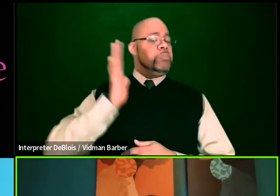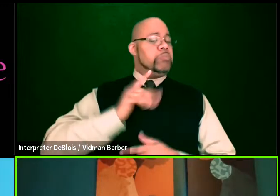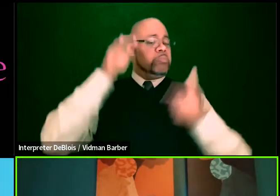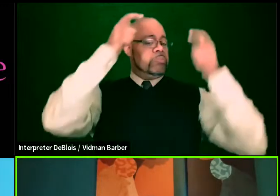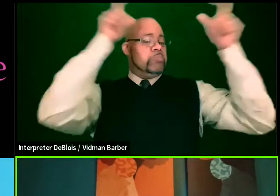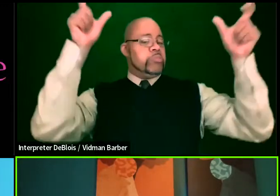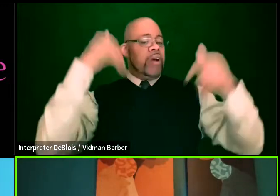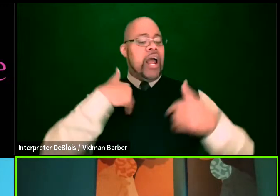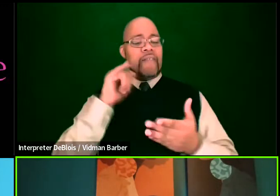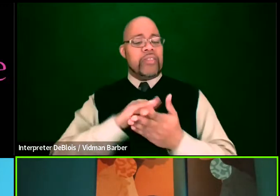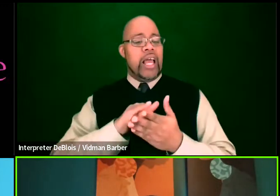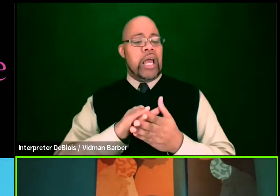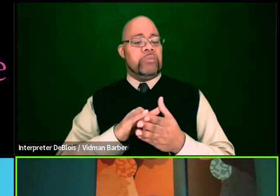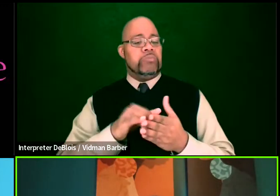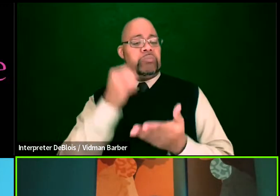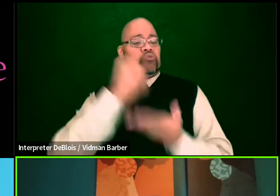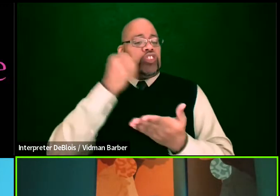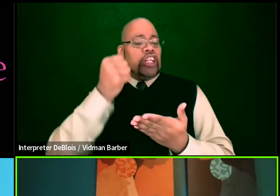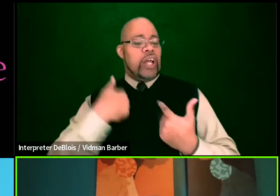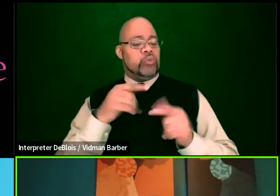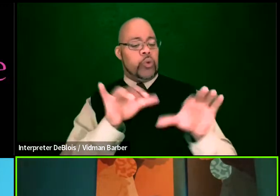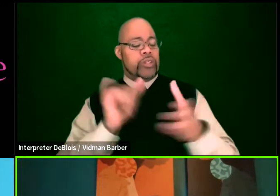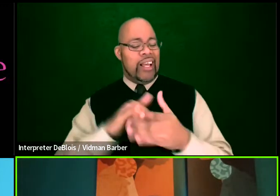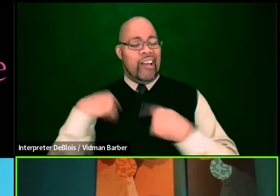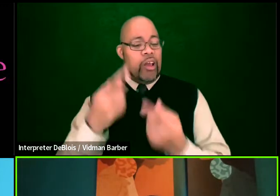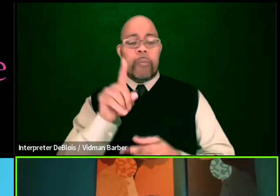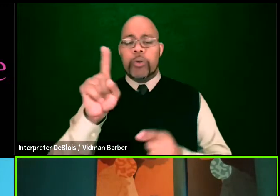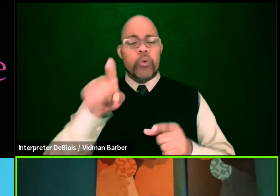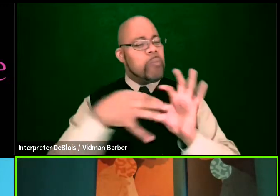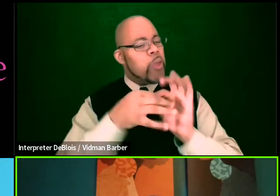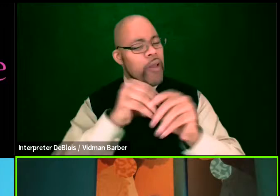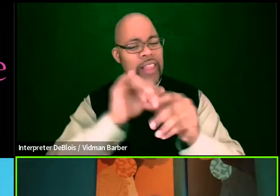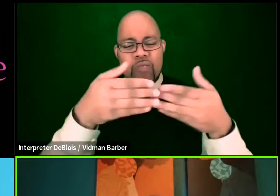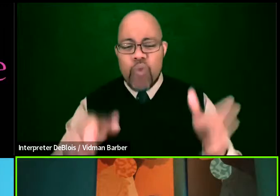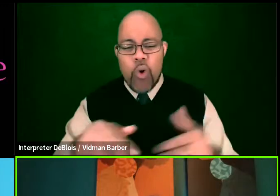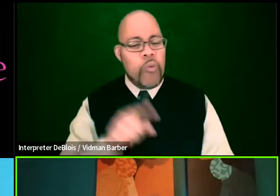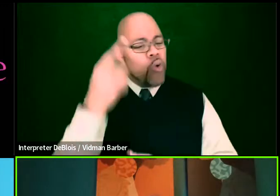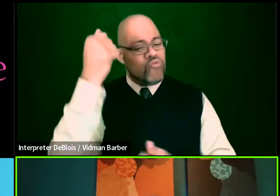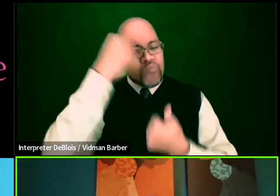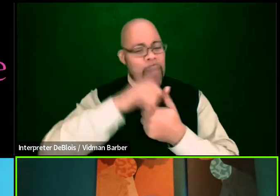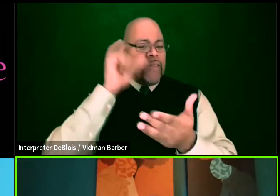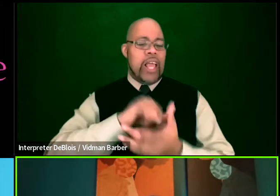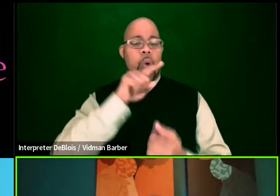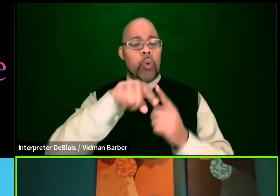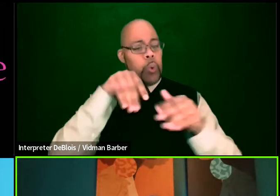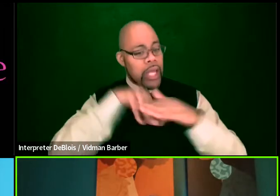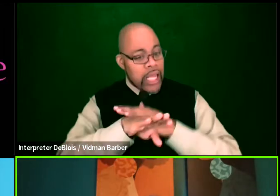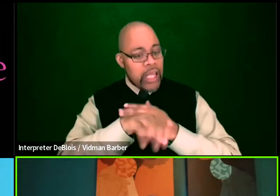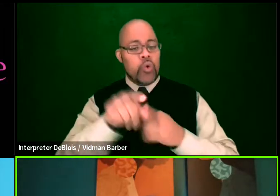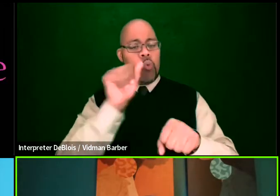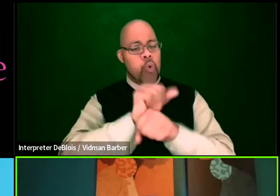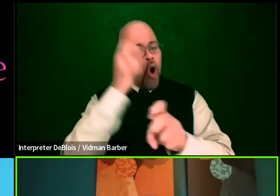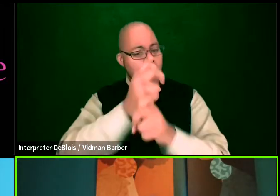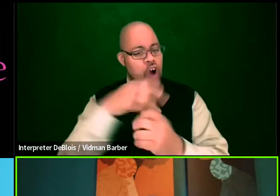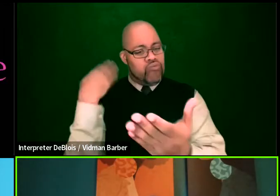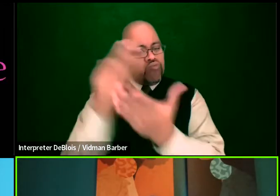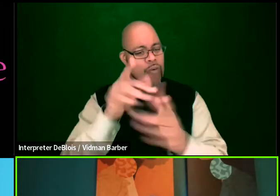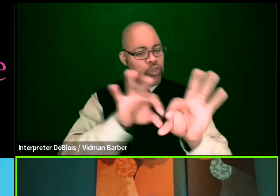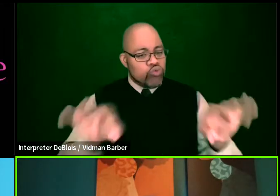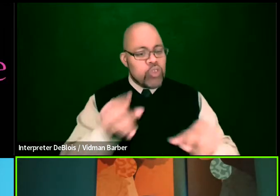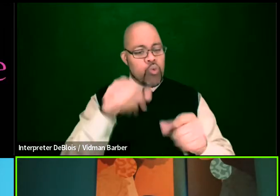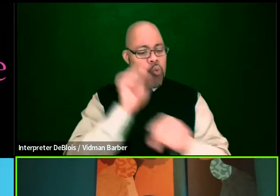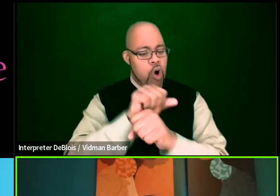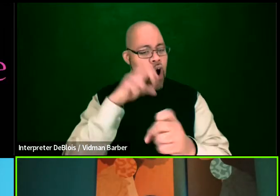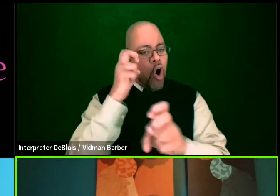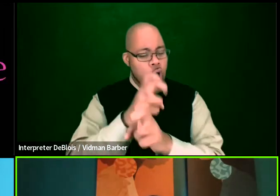have all of these credentials and they've been doing it. Listen, you belong in that room, and you always remember that when you came here. You worked hard to get your degree. You worked hard